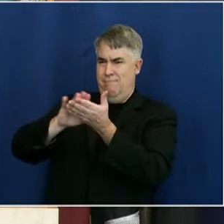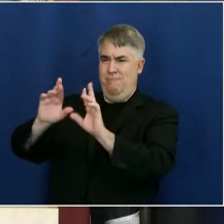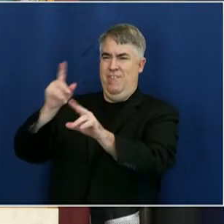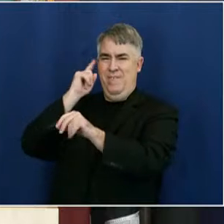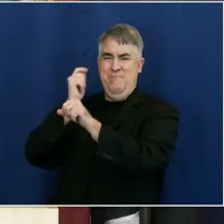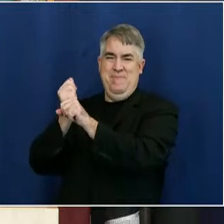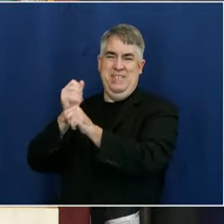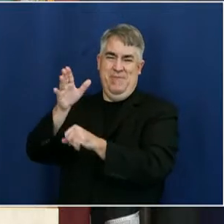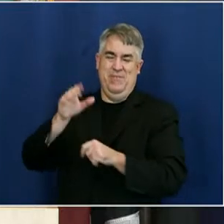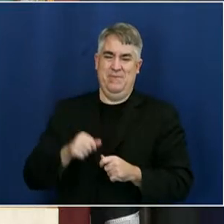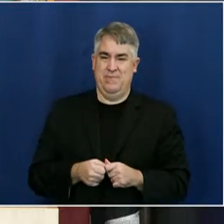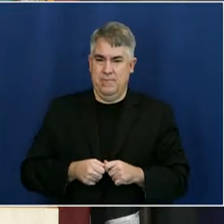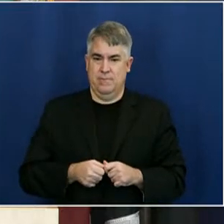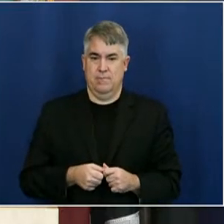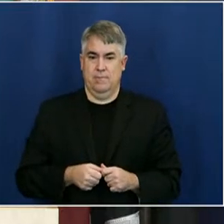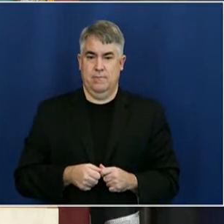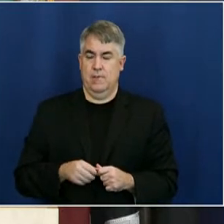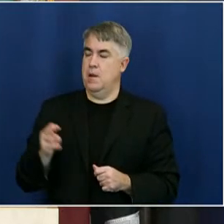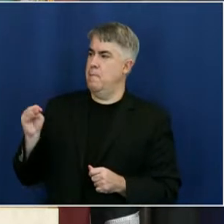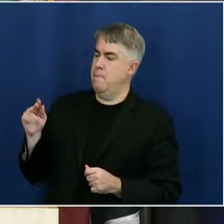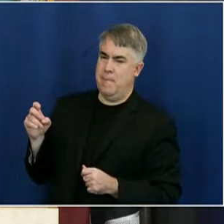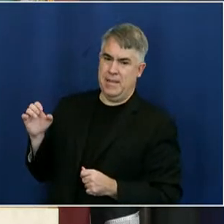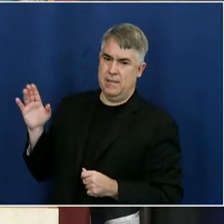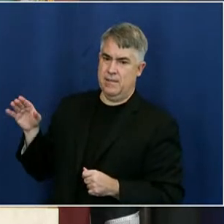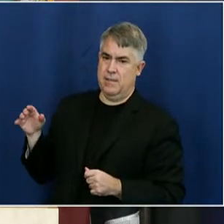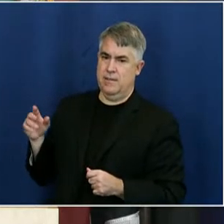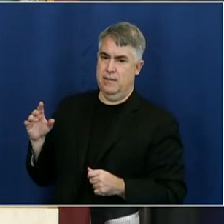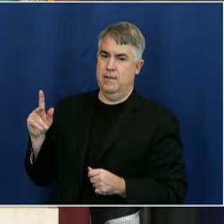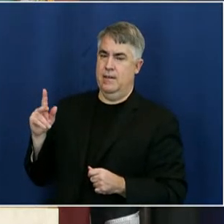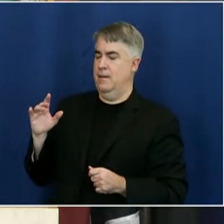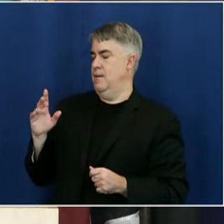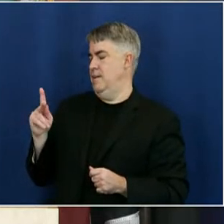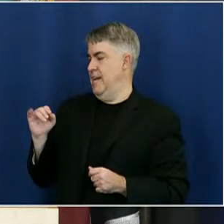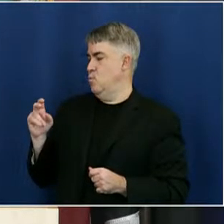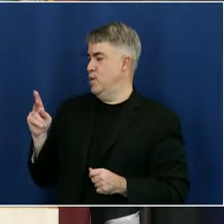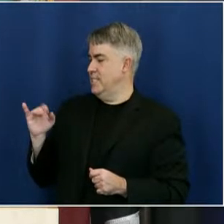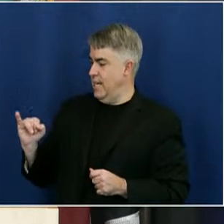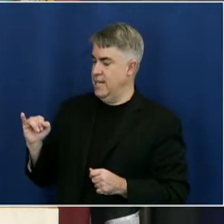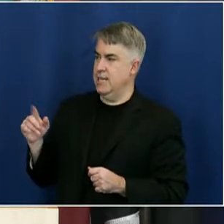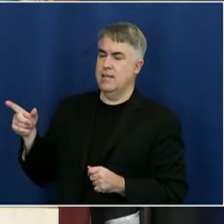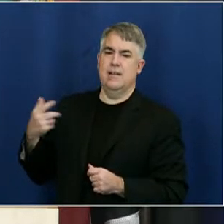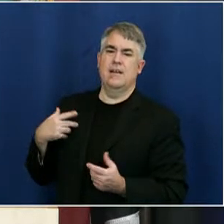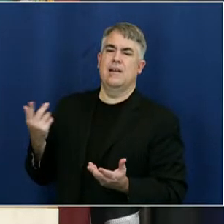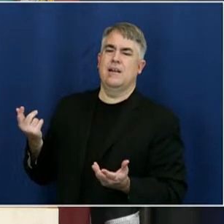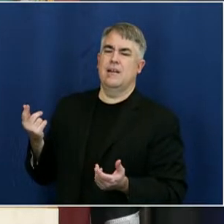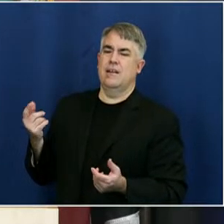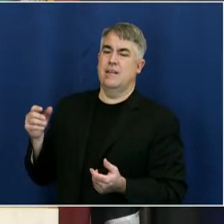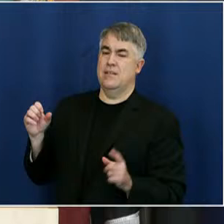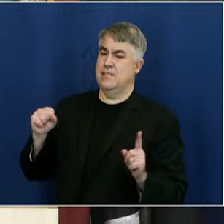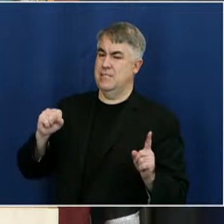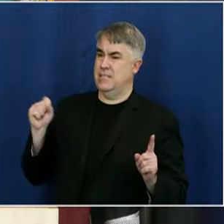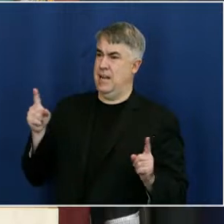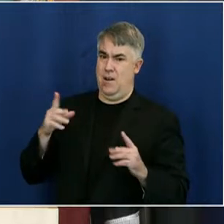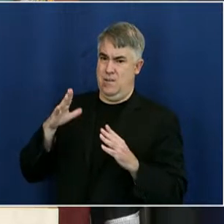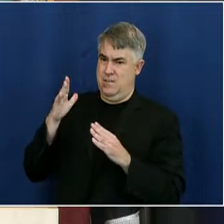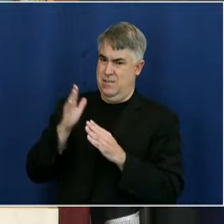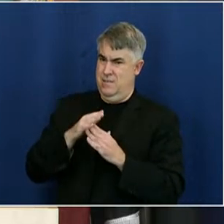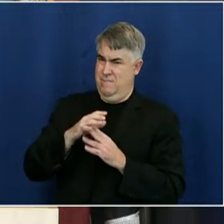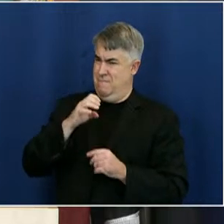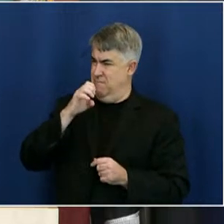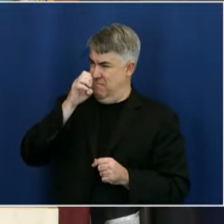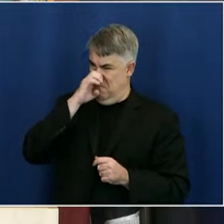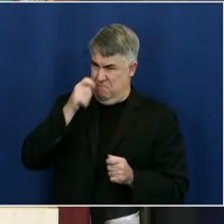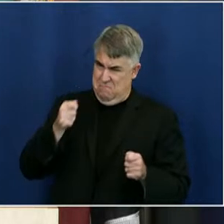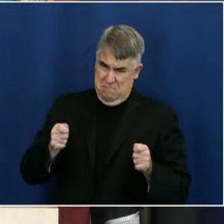Mike McKinnon from KUSI. San Diego is the most locked down county and the most locked down state in the country. Can you share the science